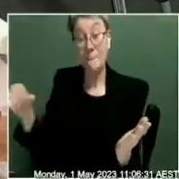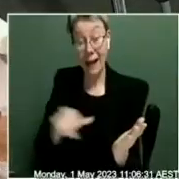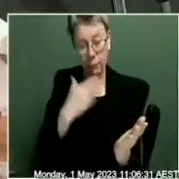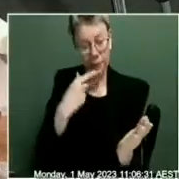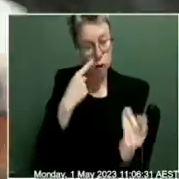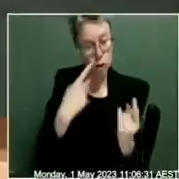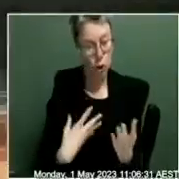Shall we return at